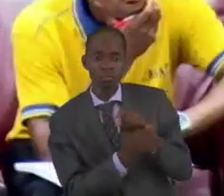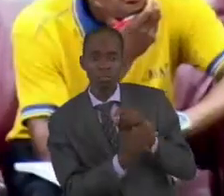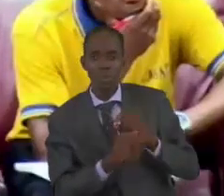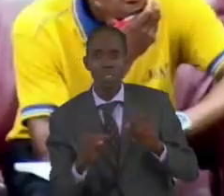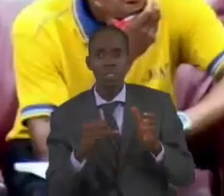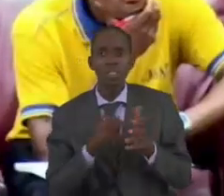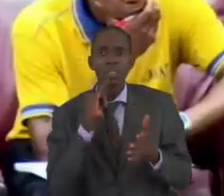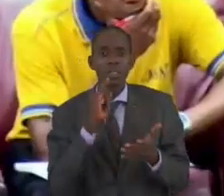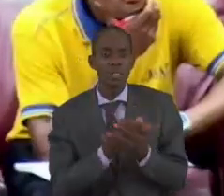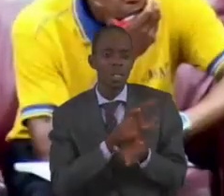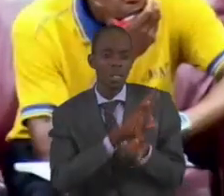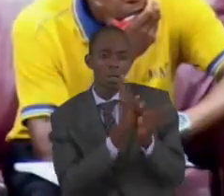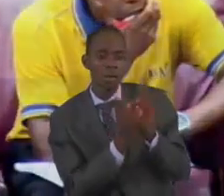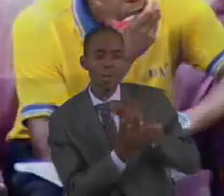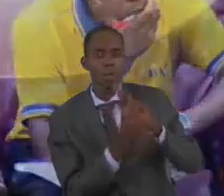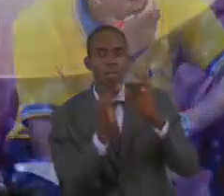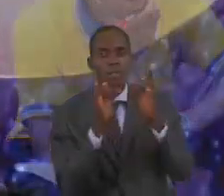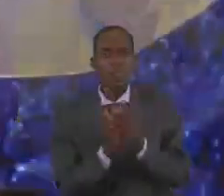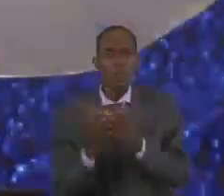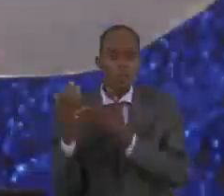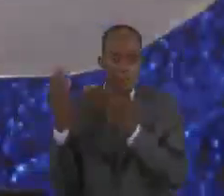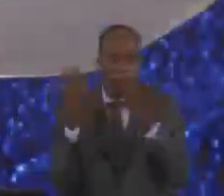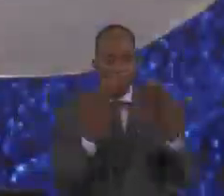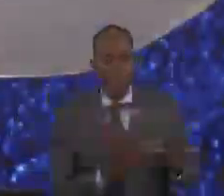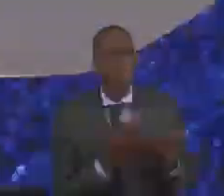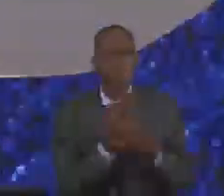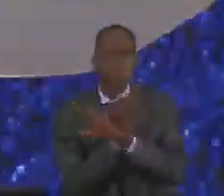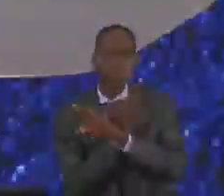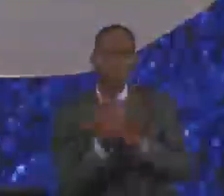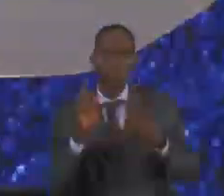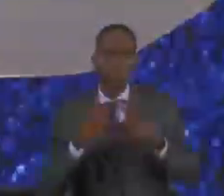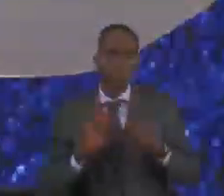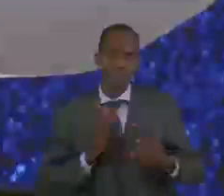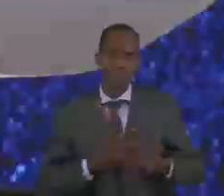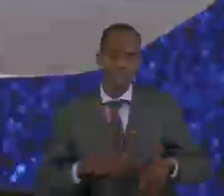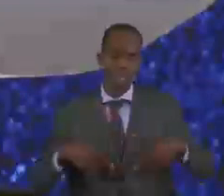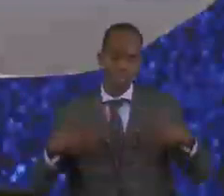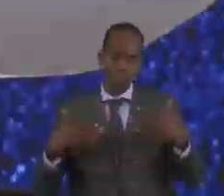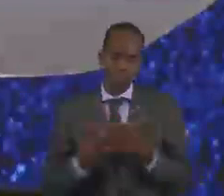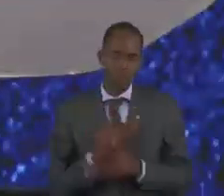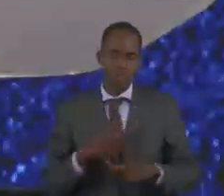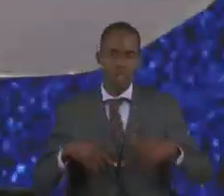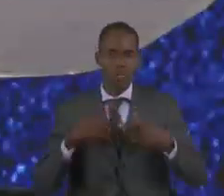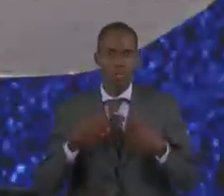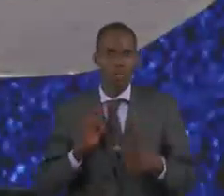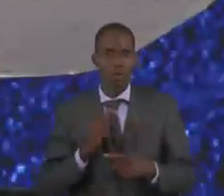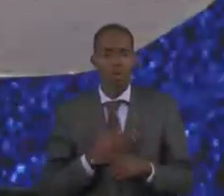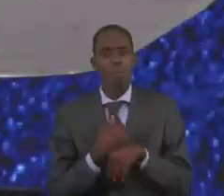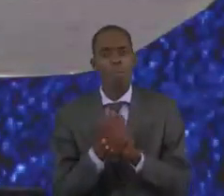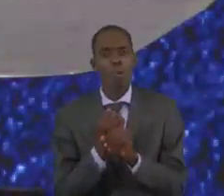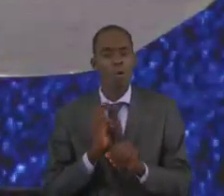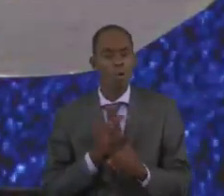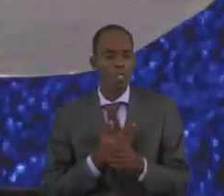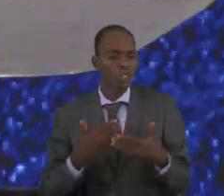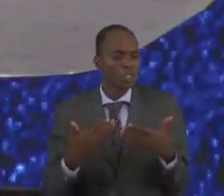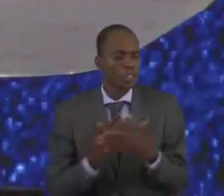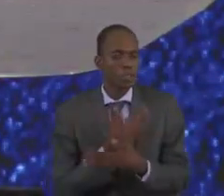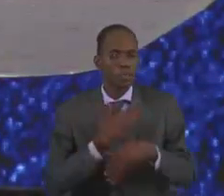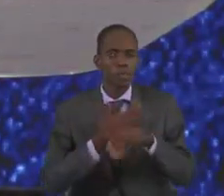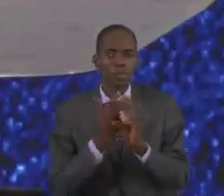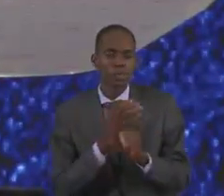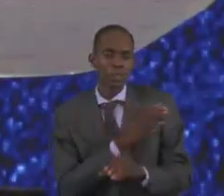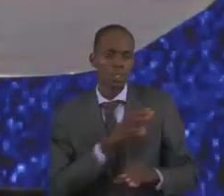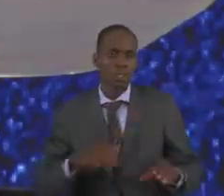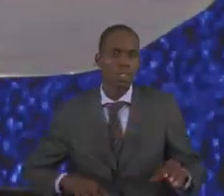that repentance that brings redemption to our lives, new life to us, and makes us new creature in Christ.